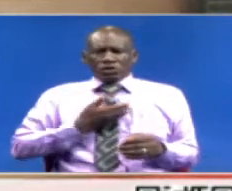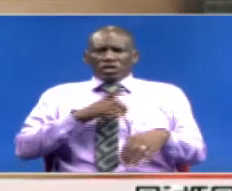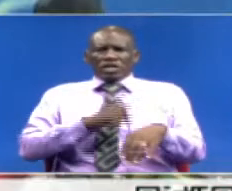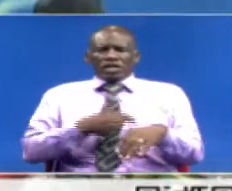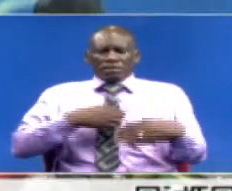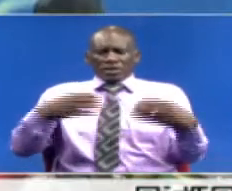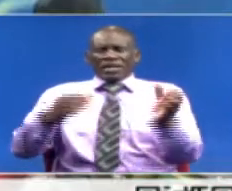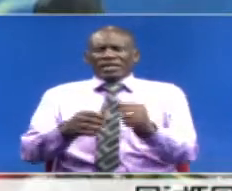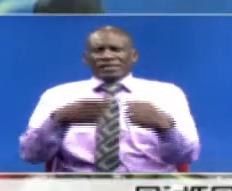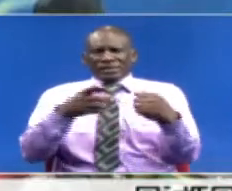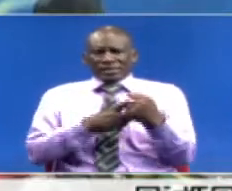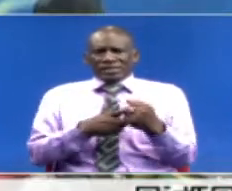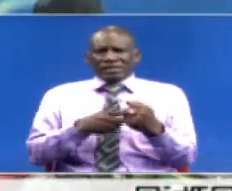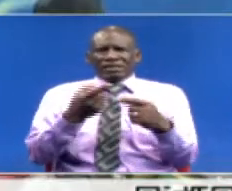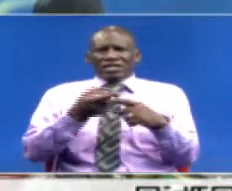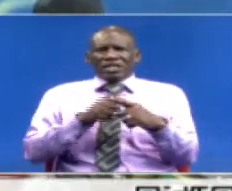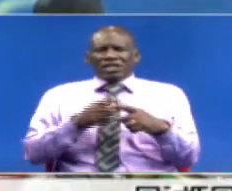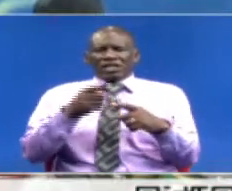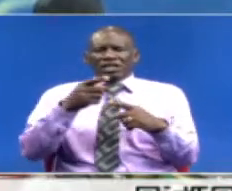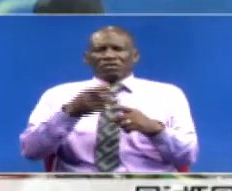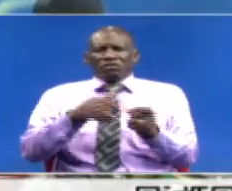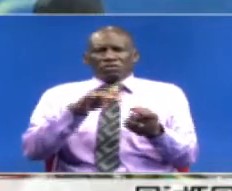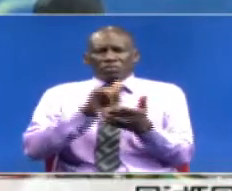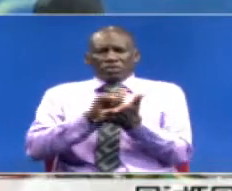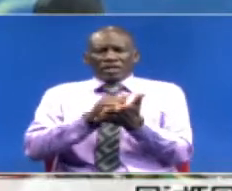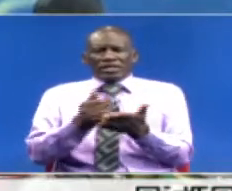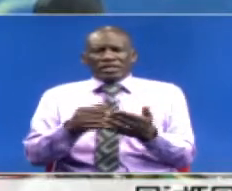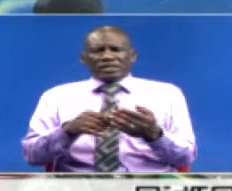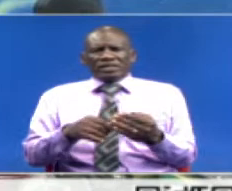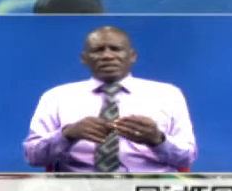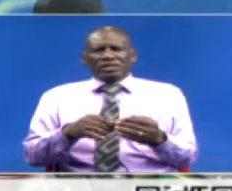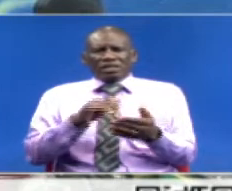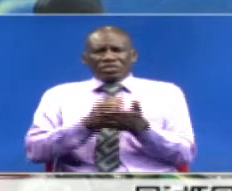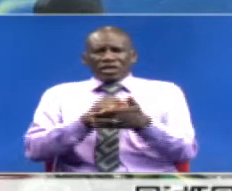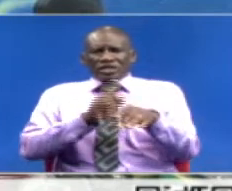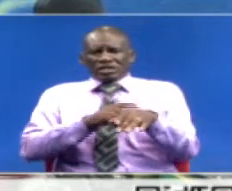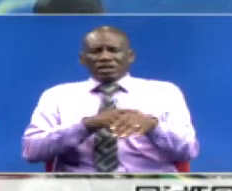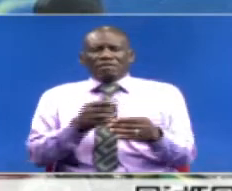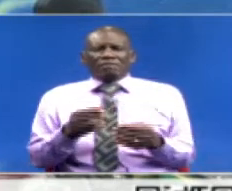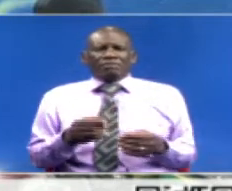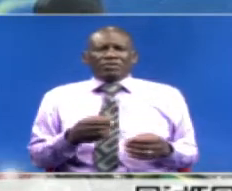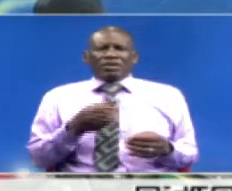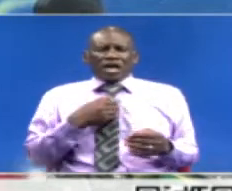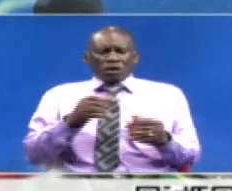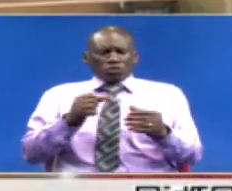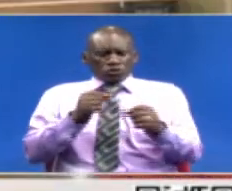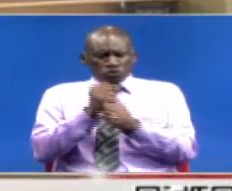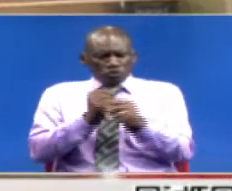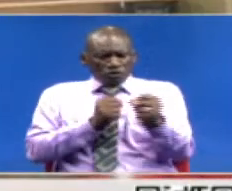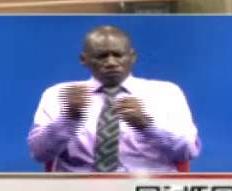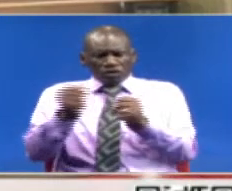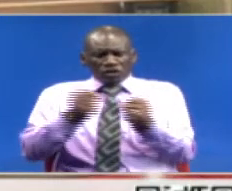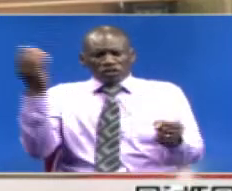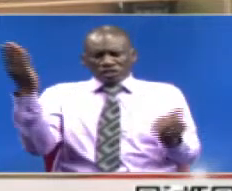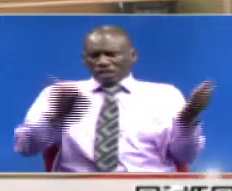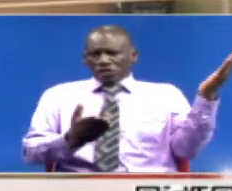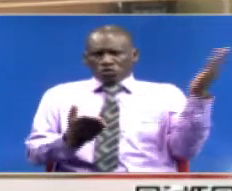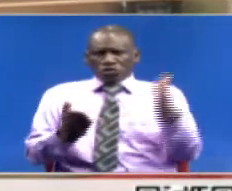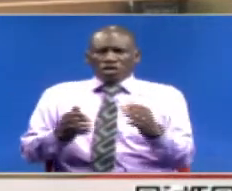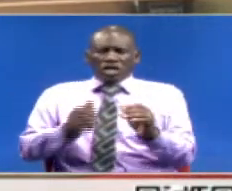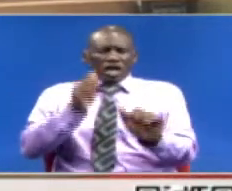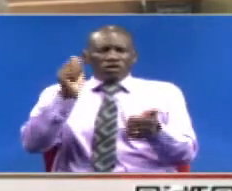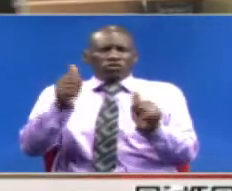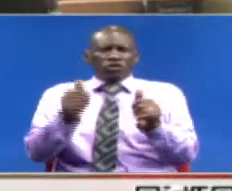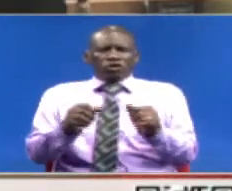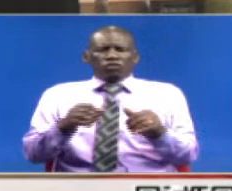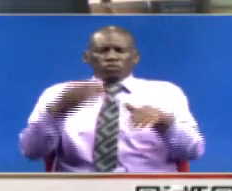6, and then from that was your time nilikuwa na fight taekwondo, nimechezea Muay Thai